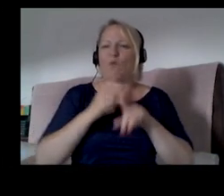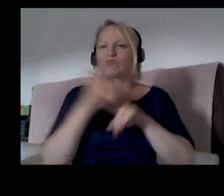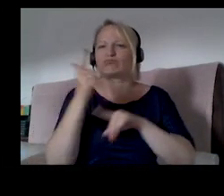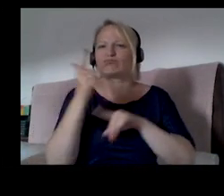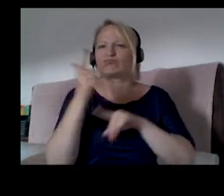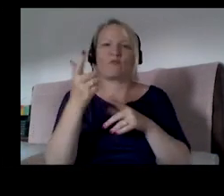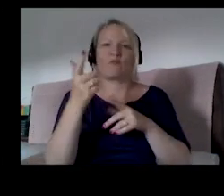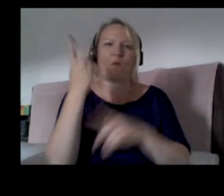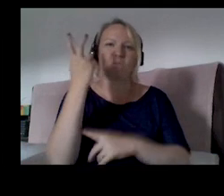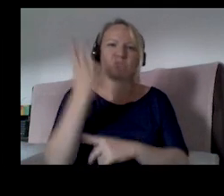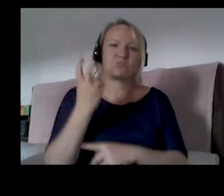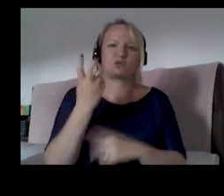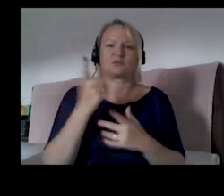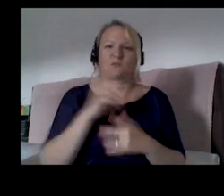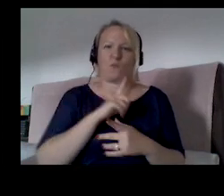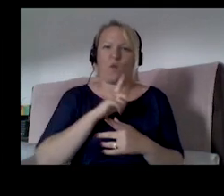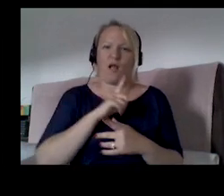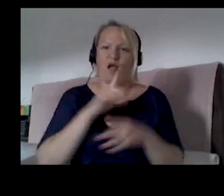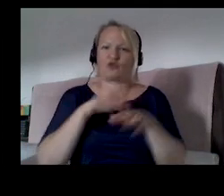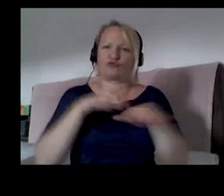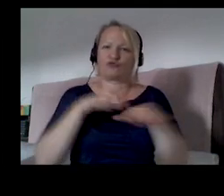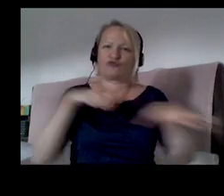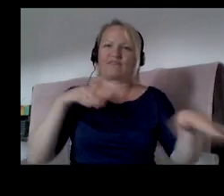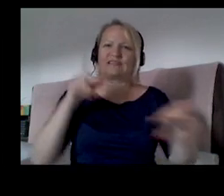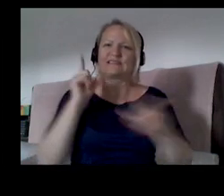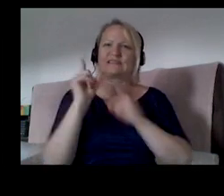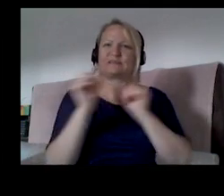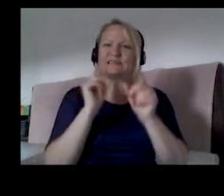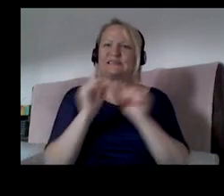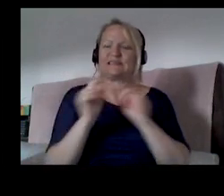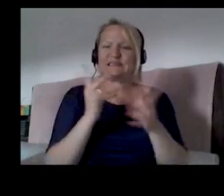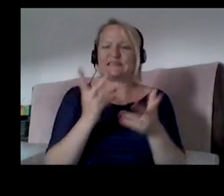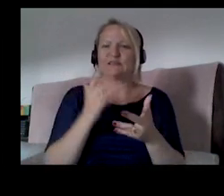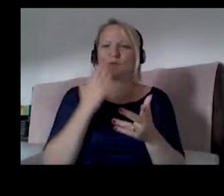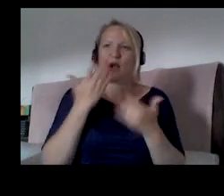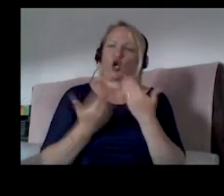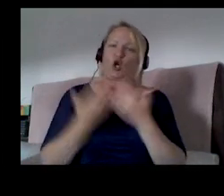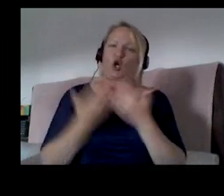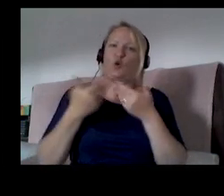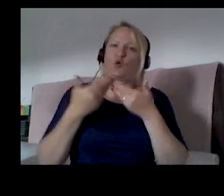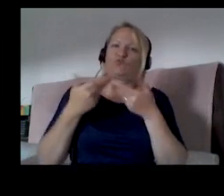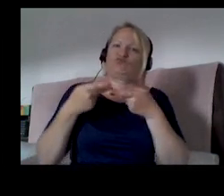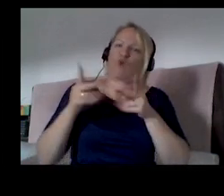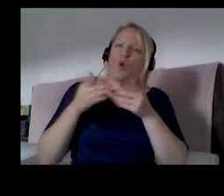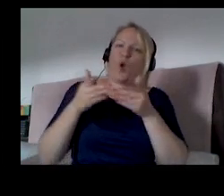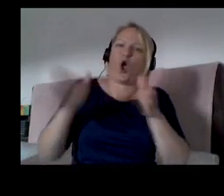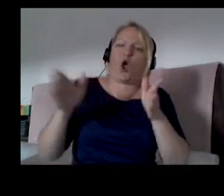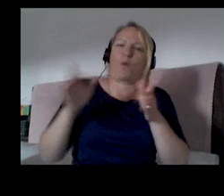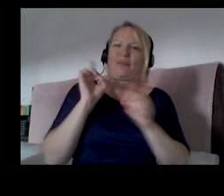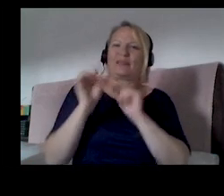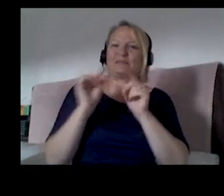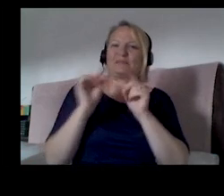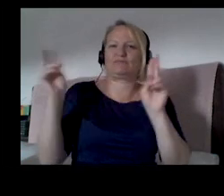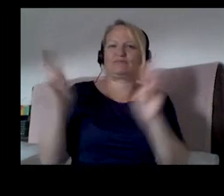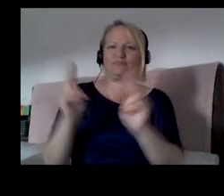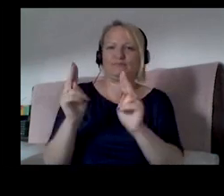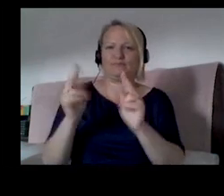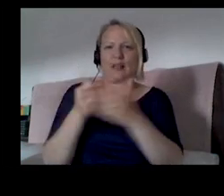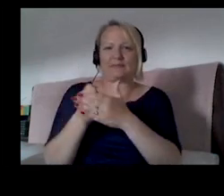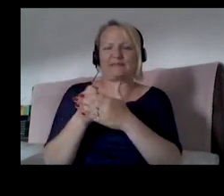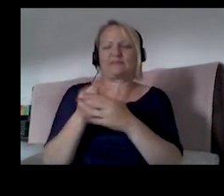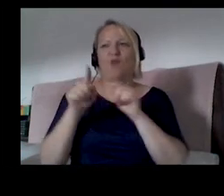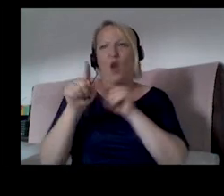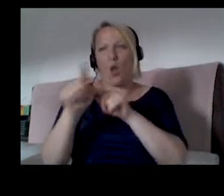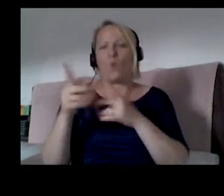be impacts on the journey times of some bus and coach services if traffic speeds of the roads they use are changed once the new road